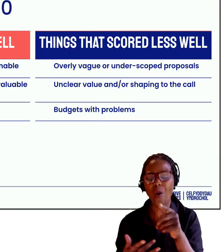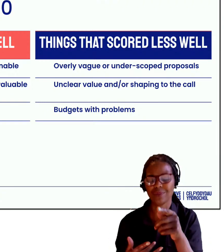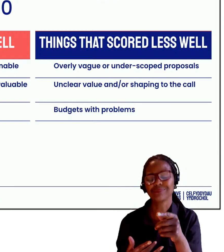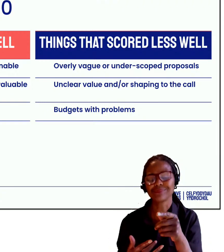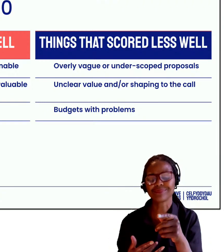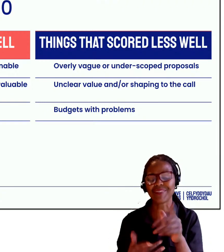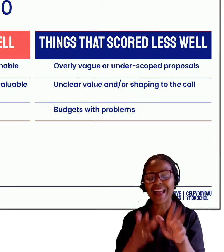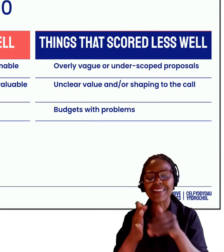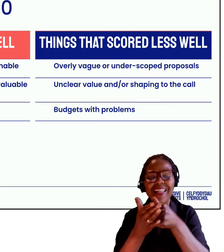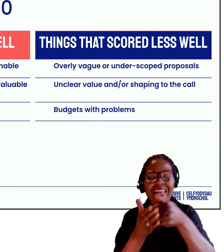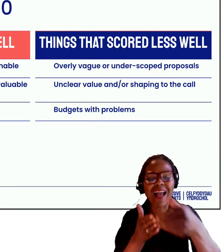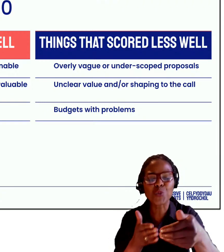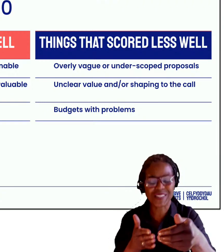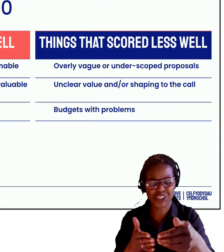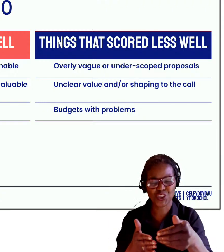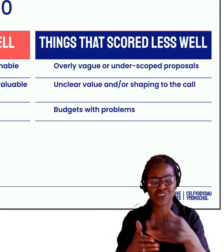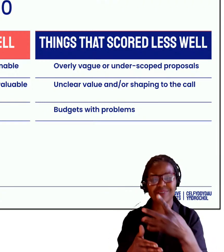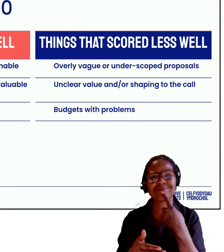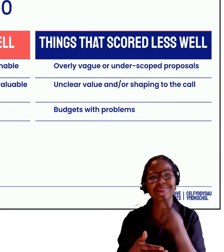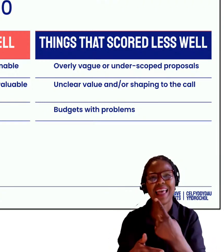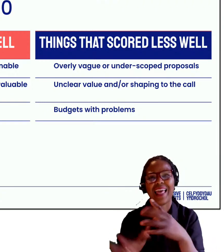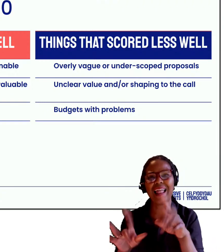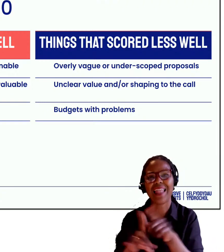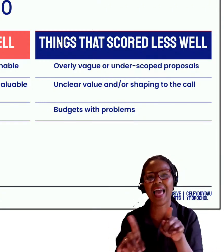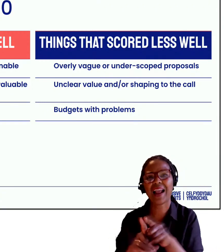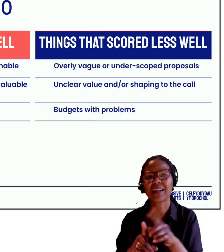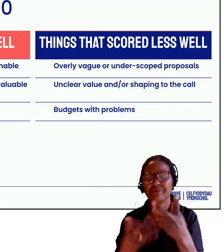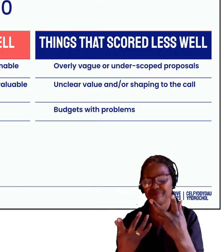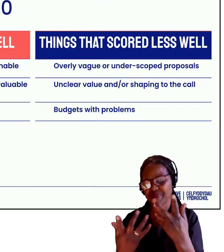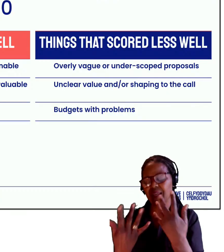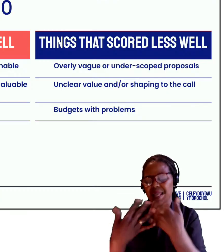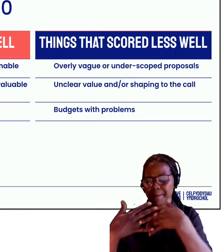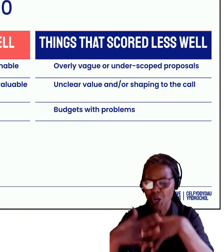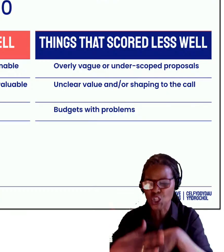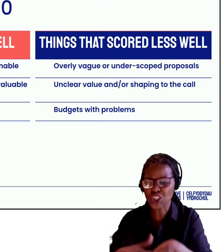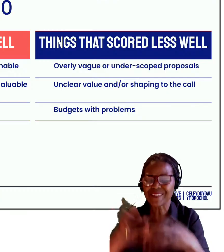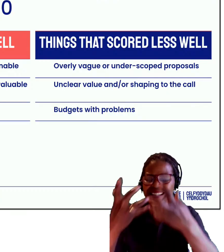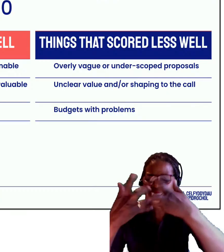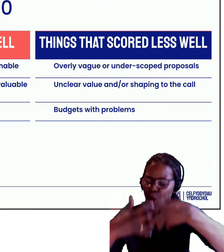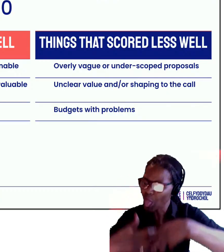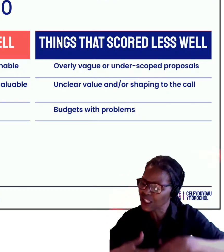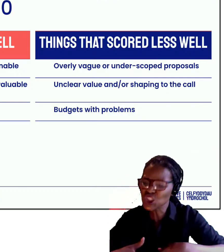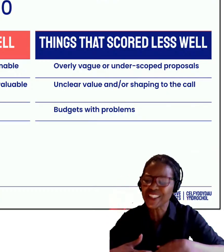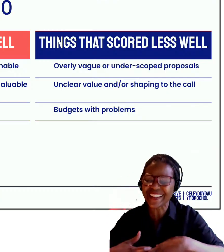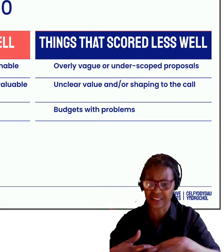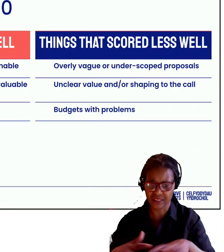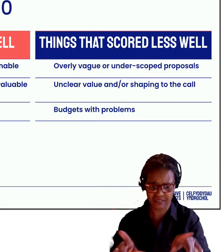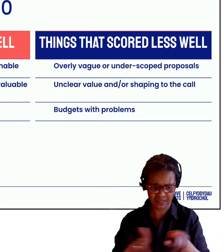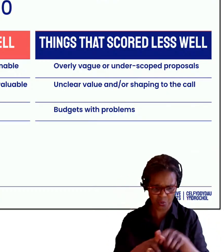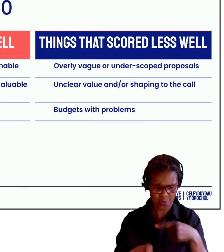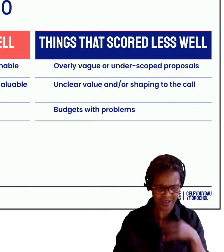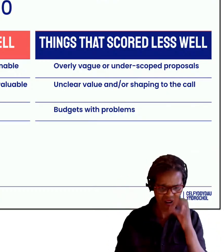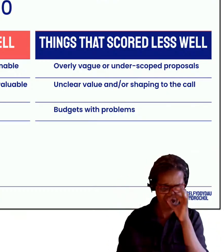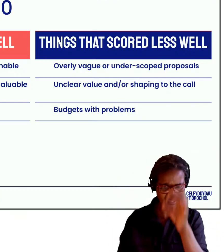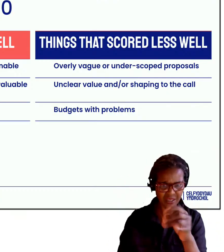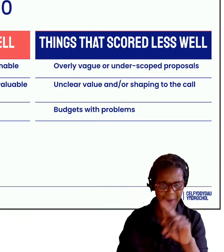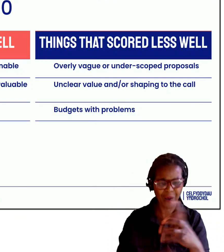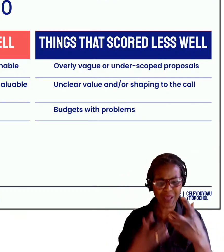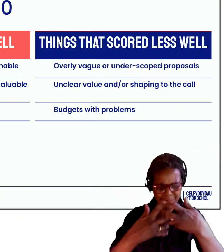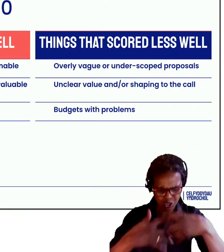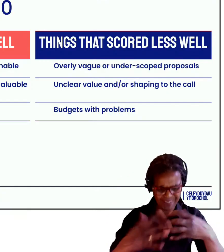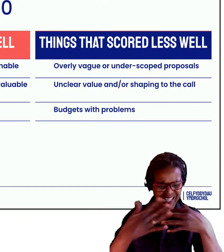support early stage exploration with immersive technologies, but not taking that a step further to say, what they would